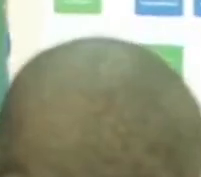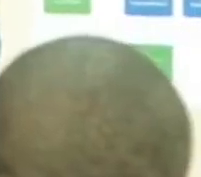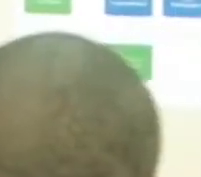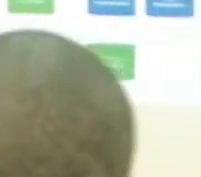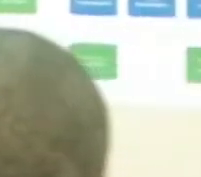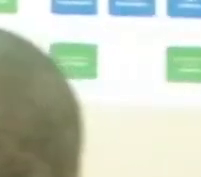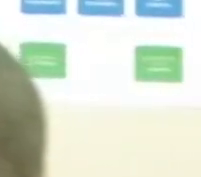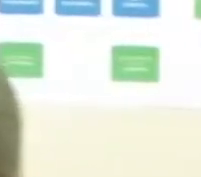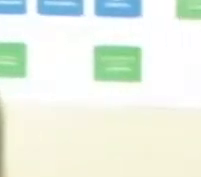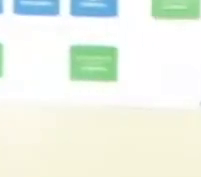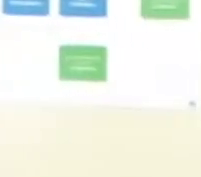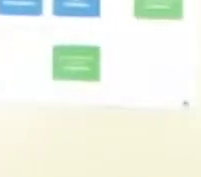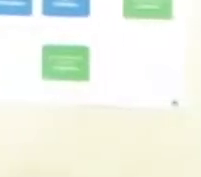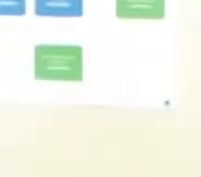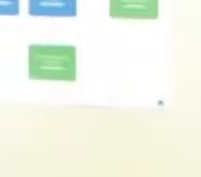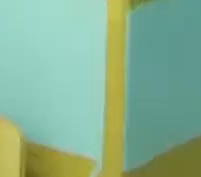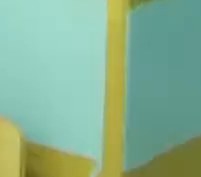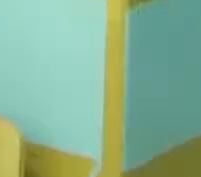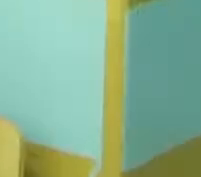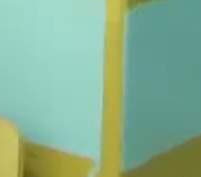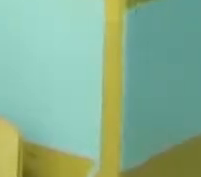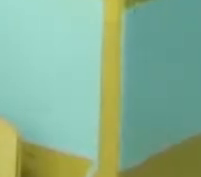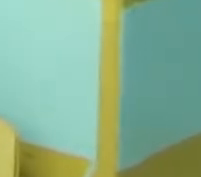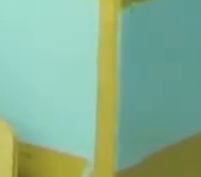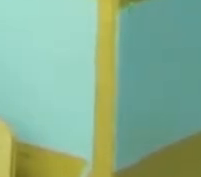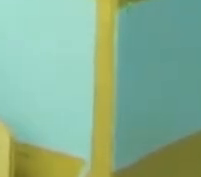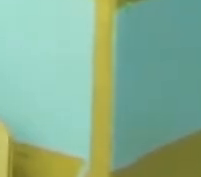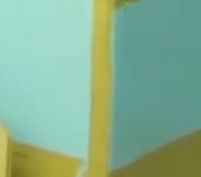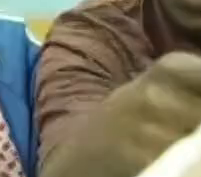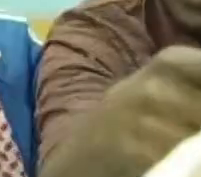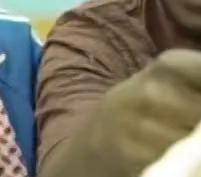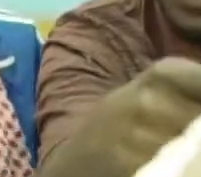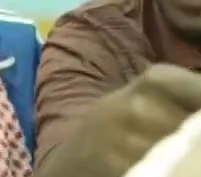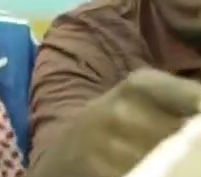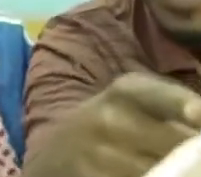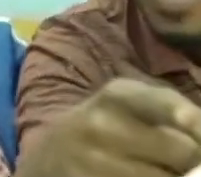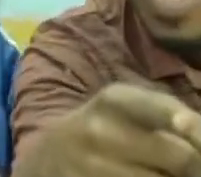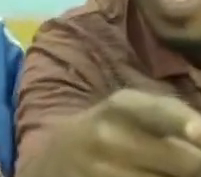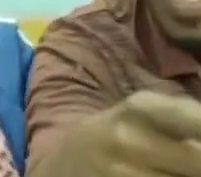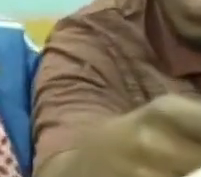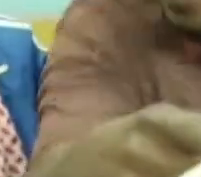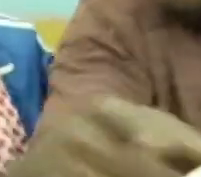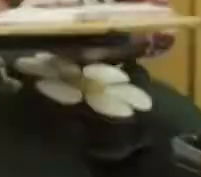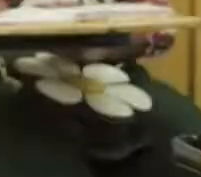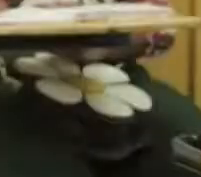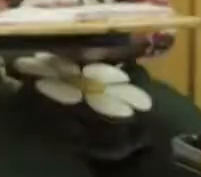Good afternoon, ladies and gentlemen. And the drama begins.